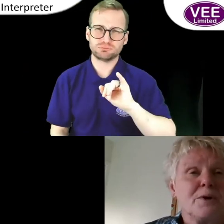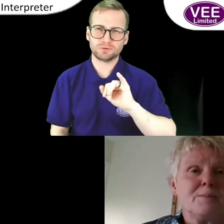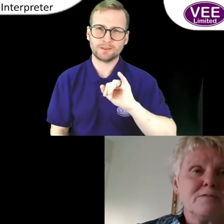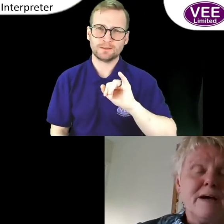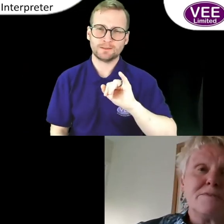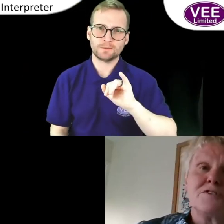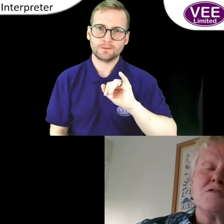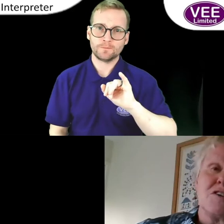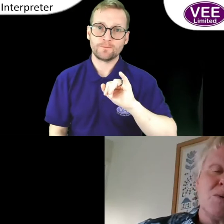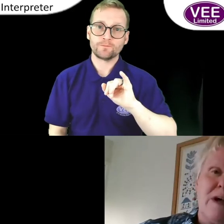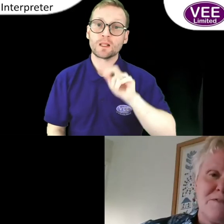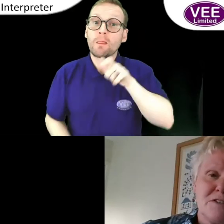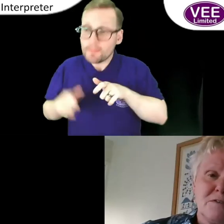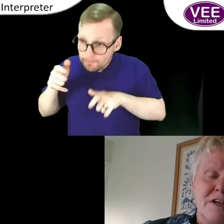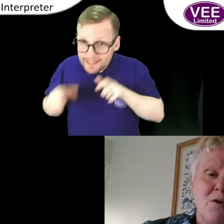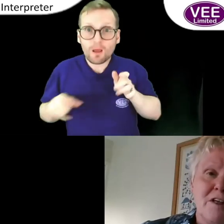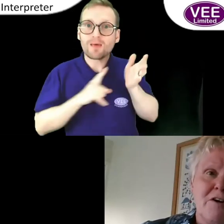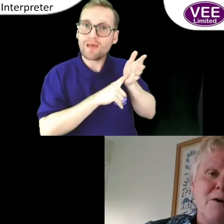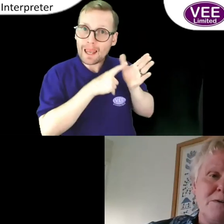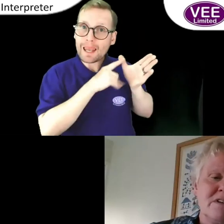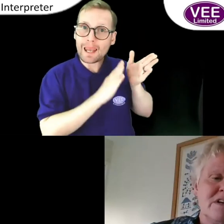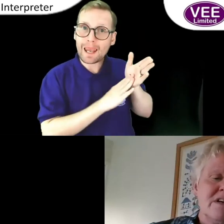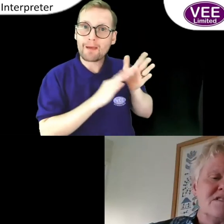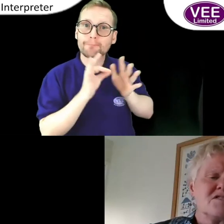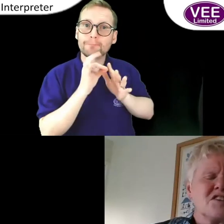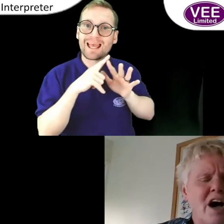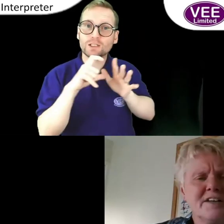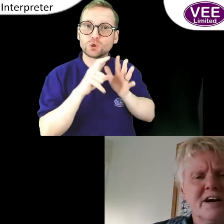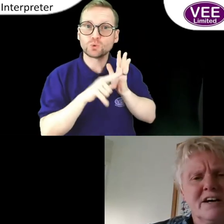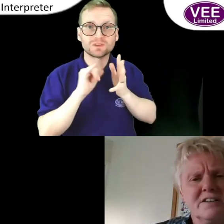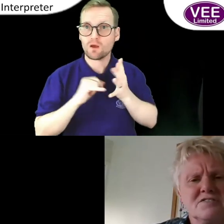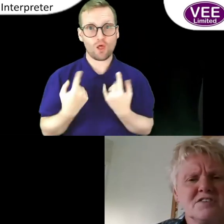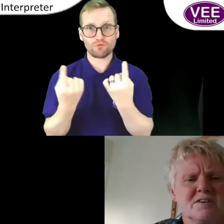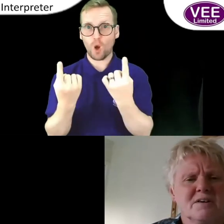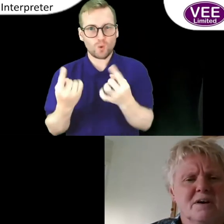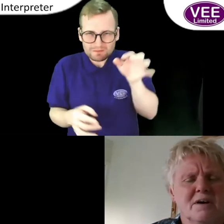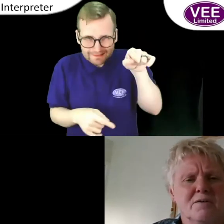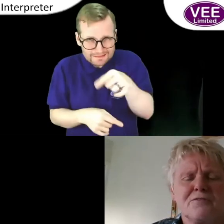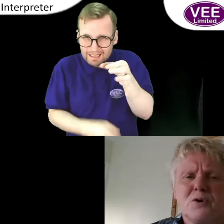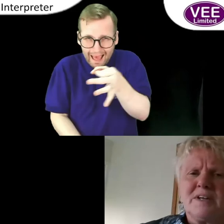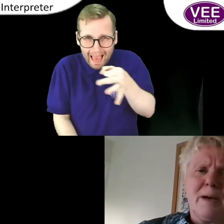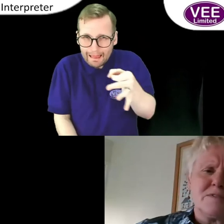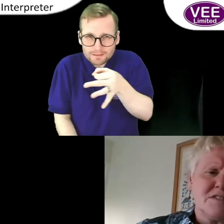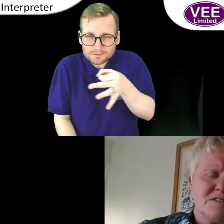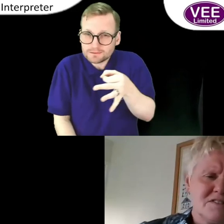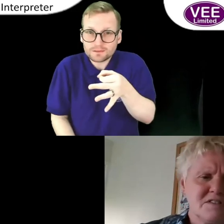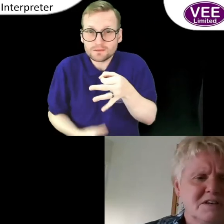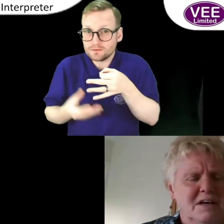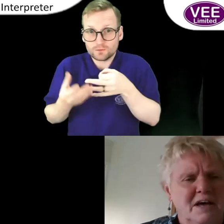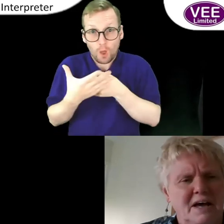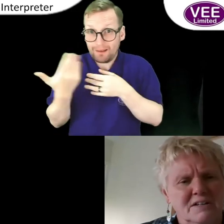And the people of Lampedusa were absolutely on their own. It's a tiny island, few